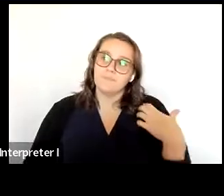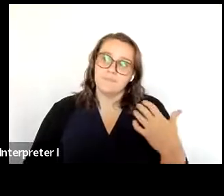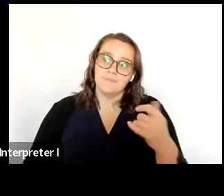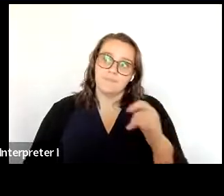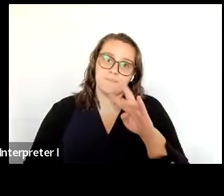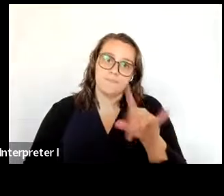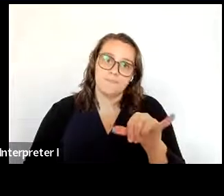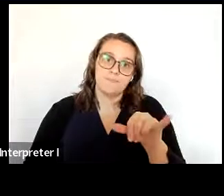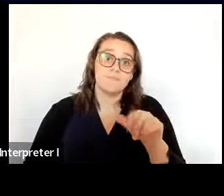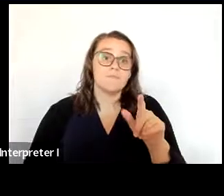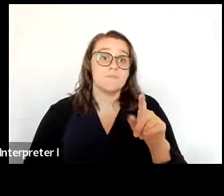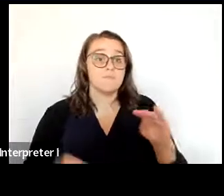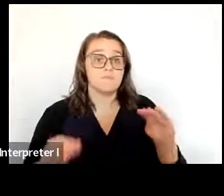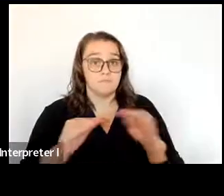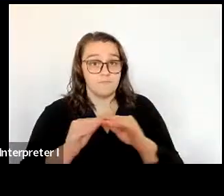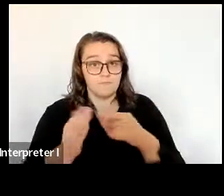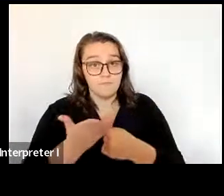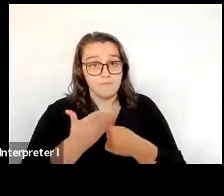there further discussion?